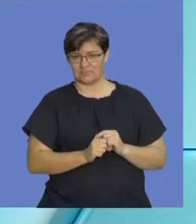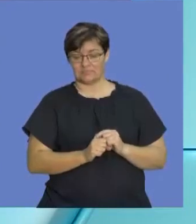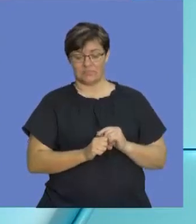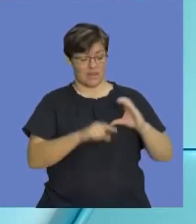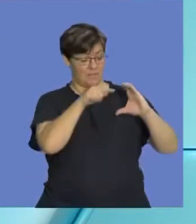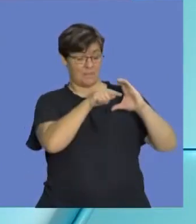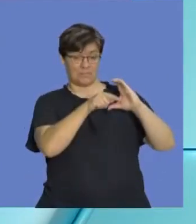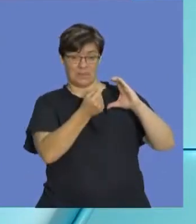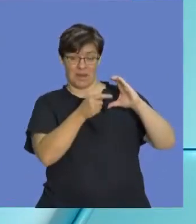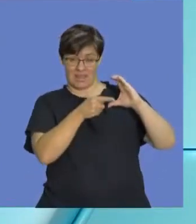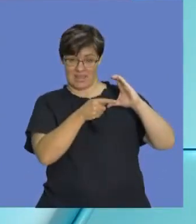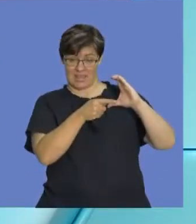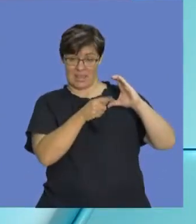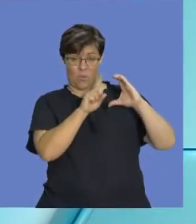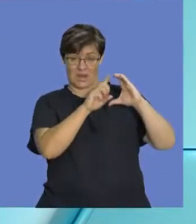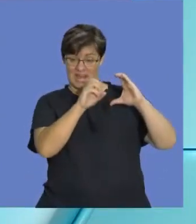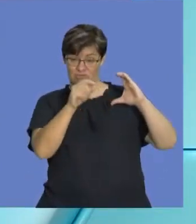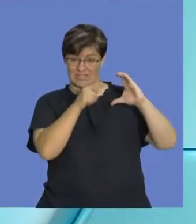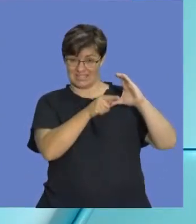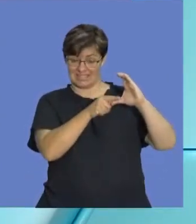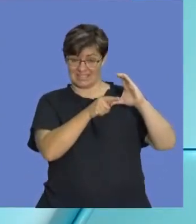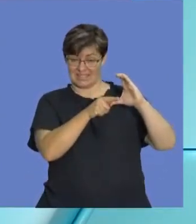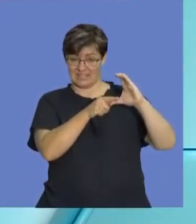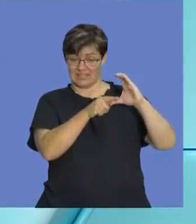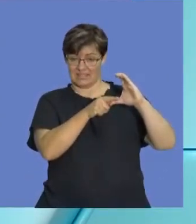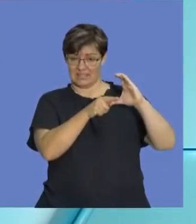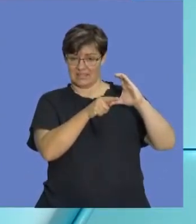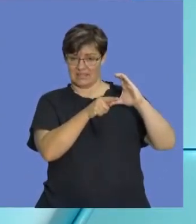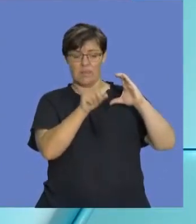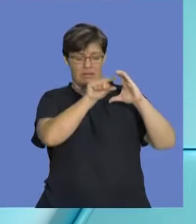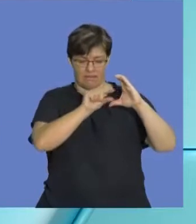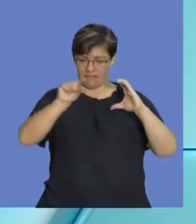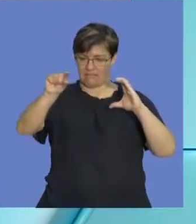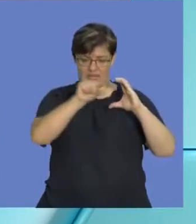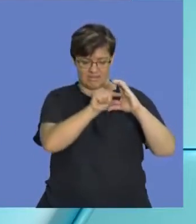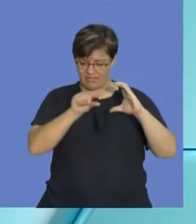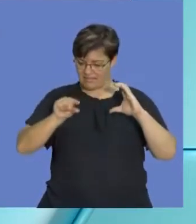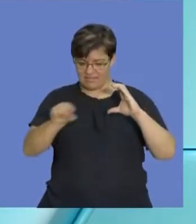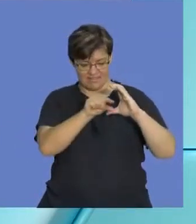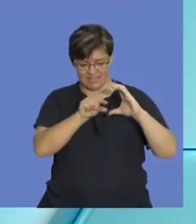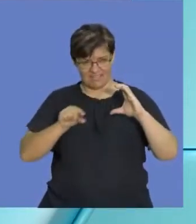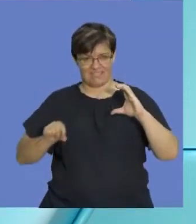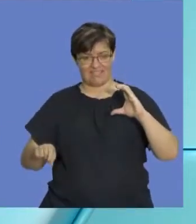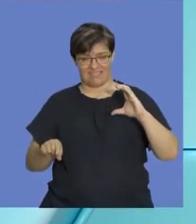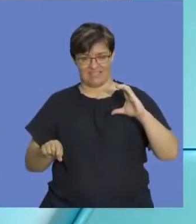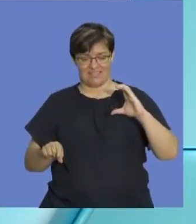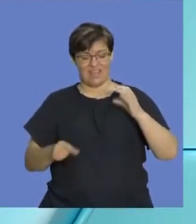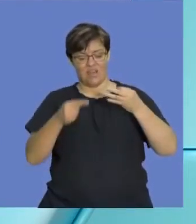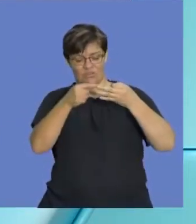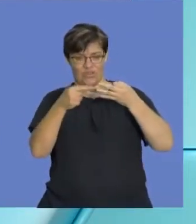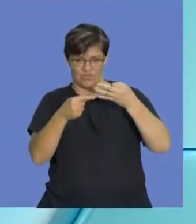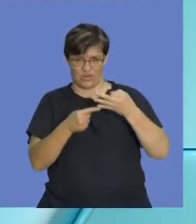figure that was paid by the enterprise had to be apportioned in terms of the 3